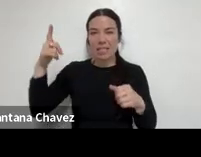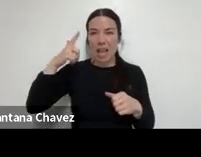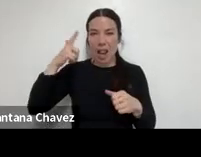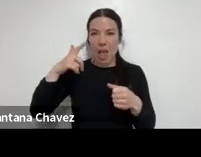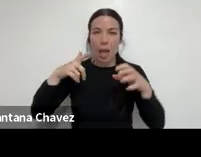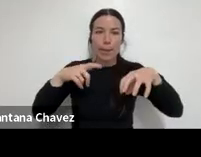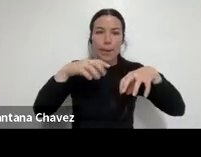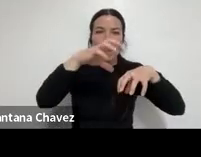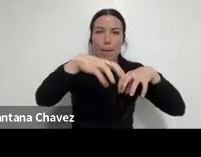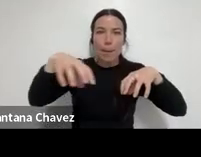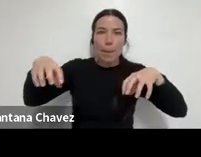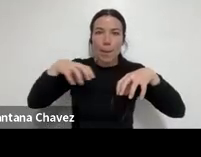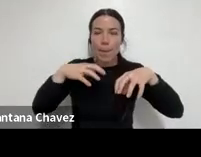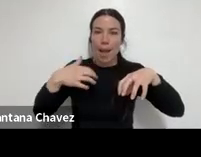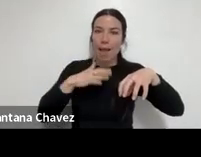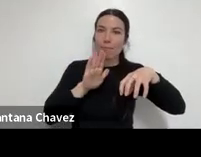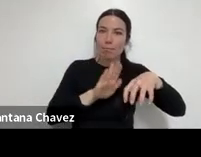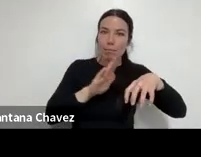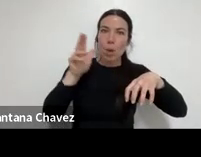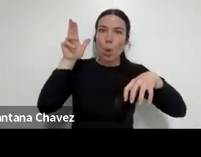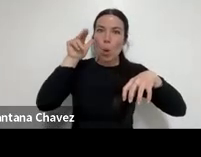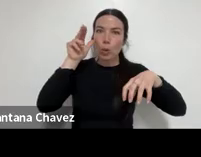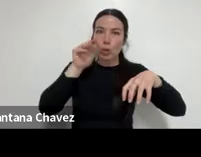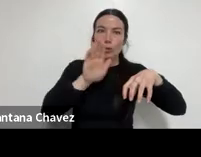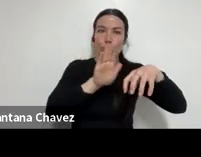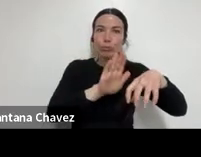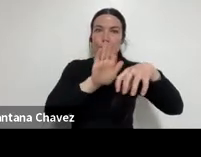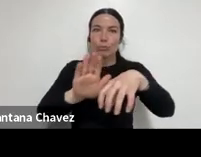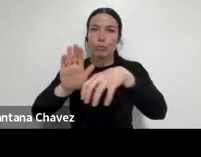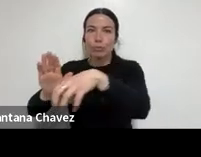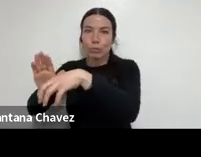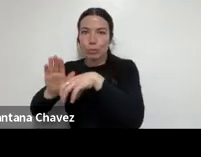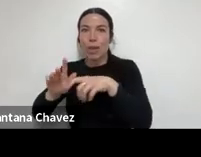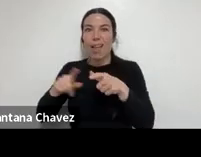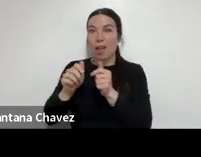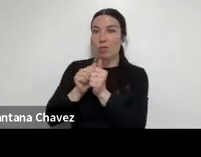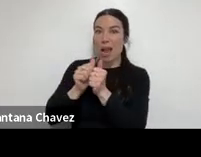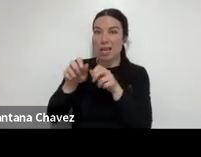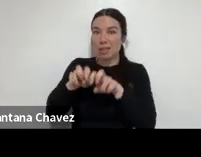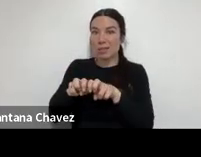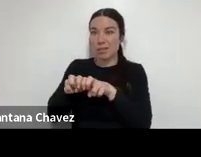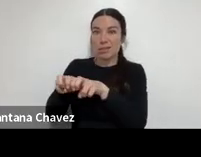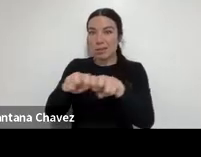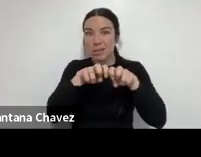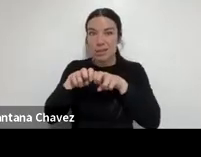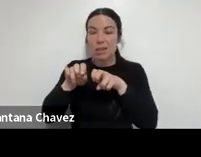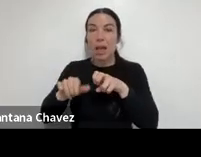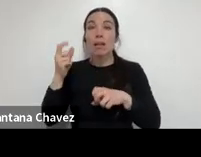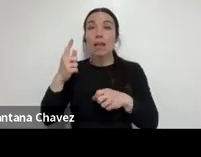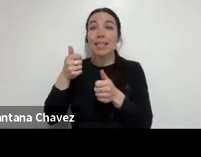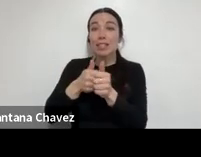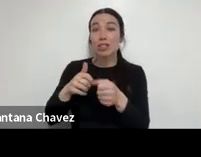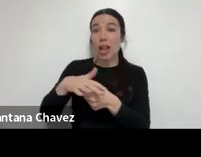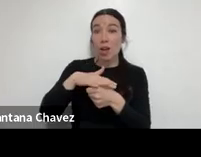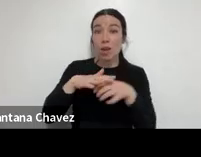race. And each of these neighborhoods fills the streets with flags and their symbols.